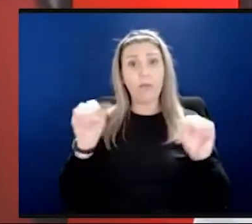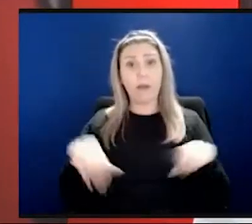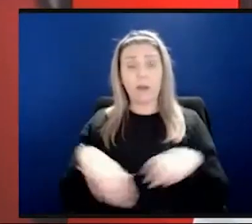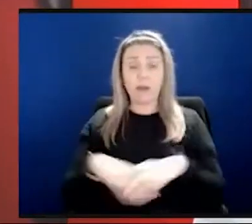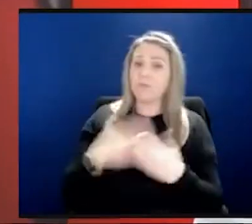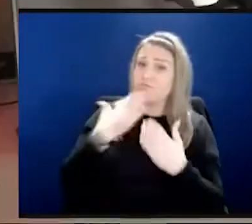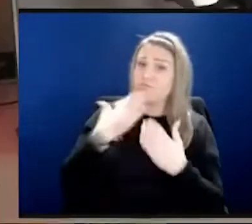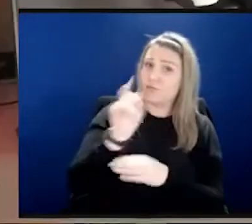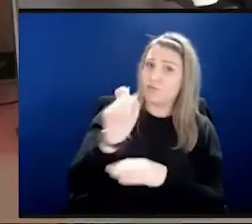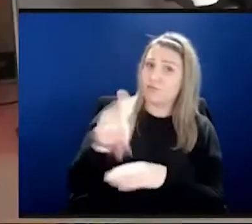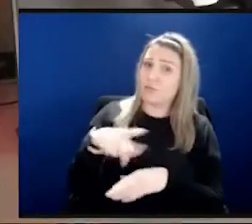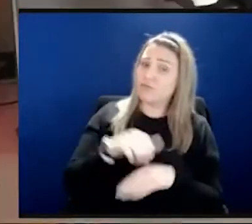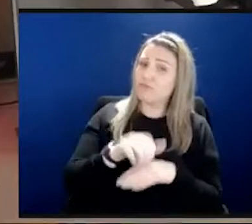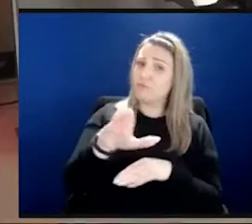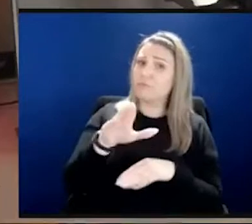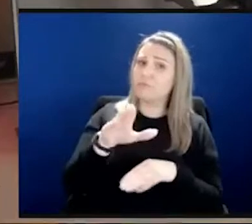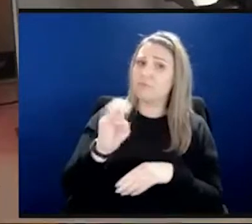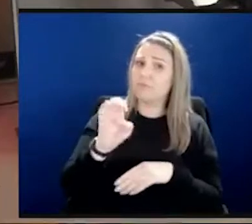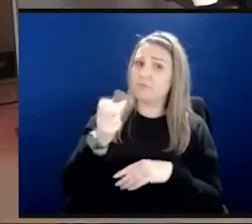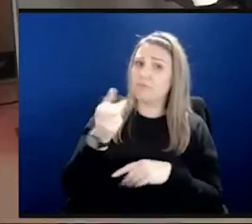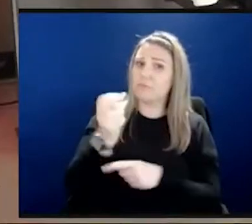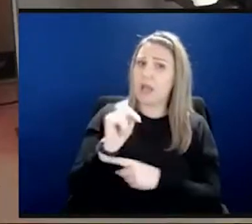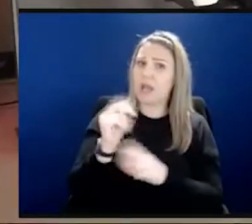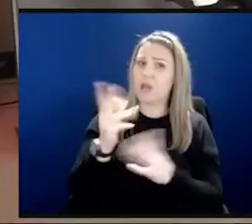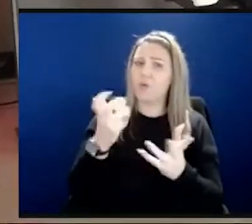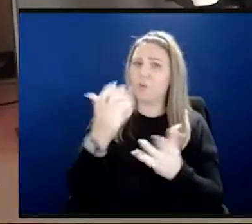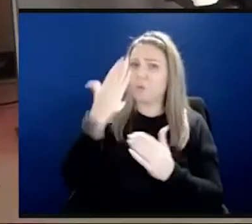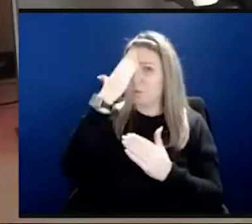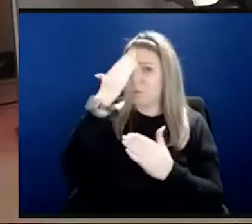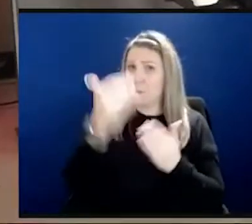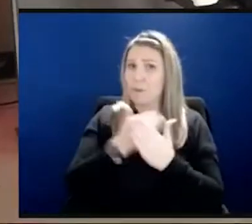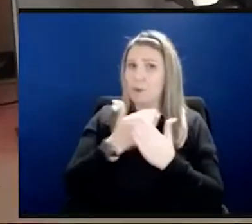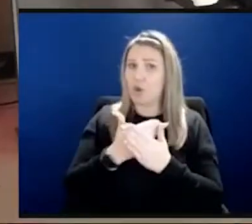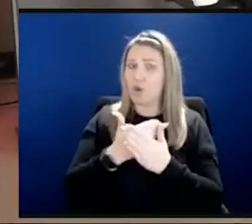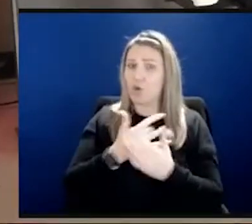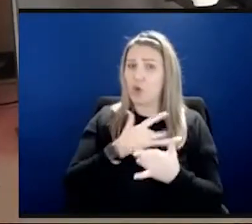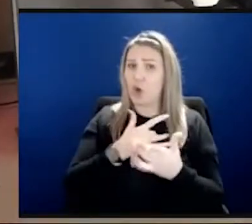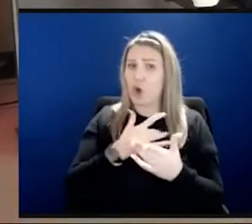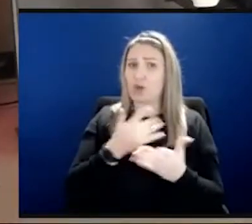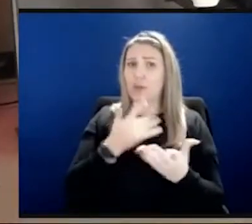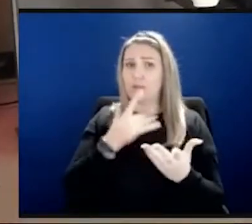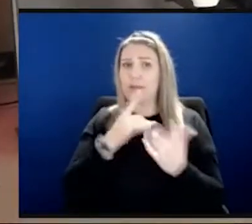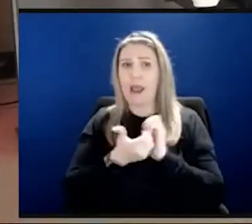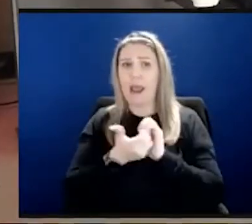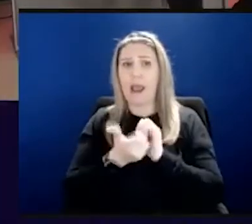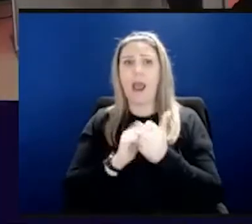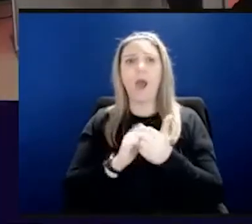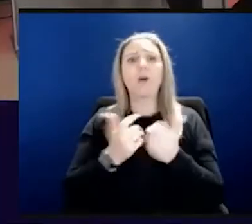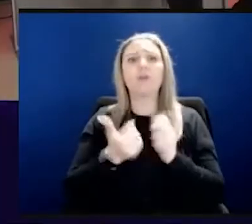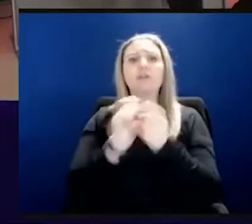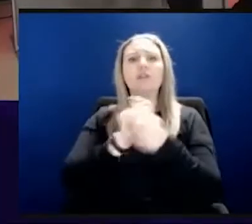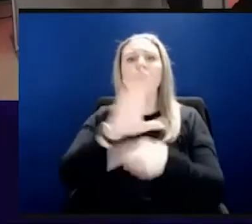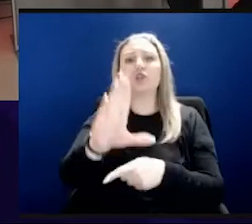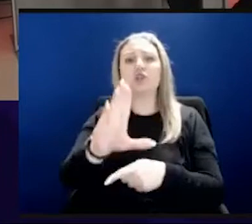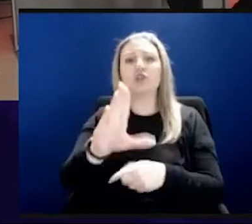came in from Megan. Megan wants to know how the new heart that you have has changed your outlook on life.